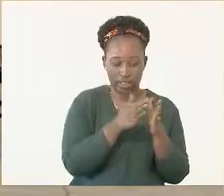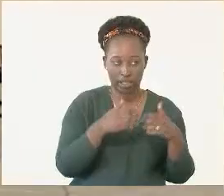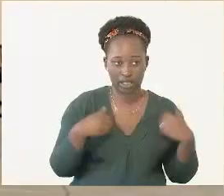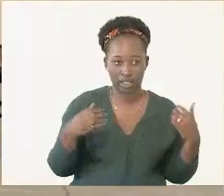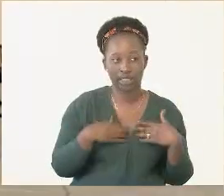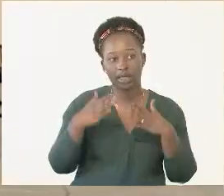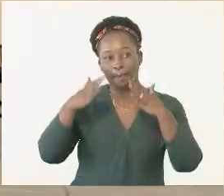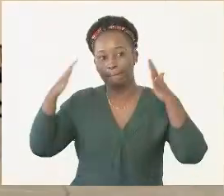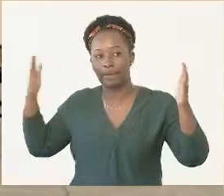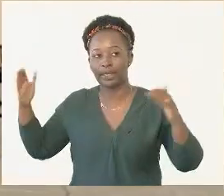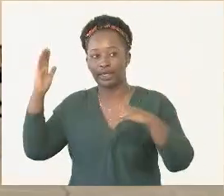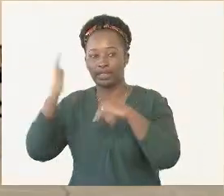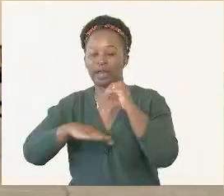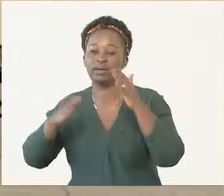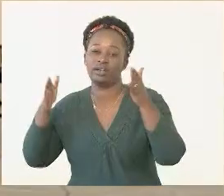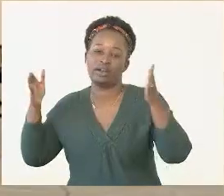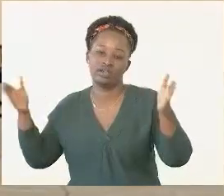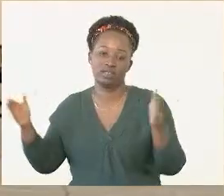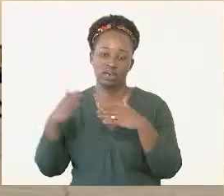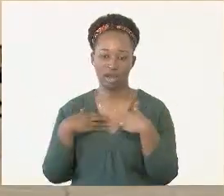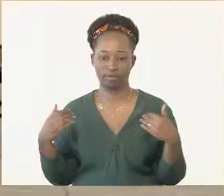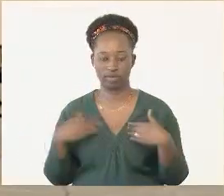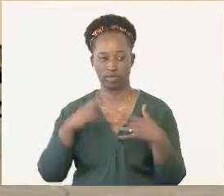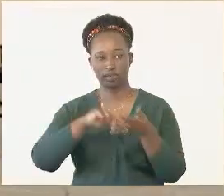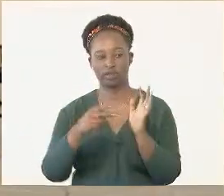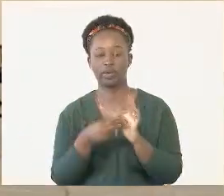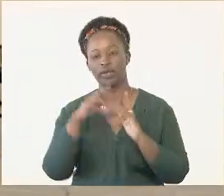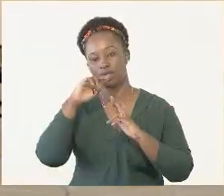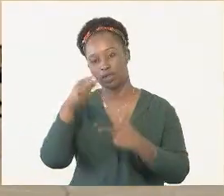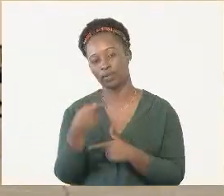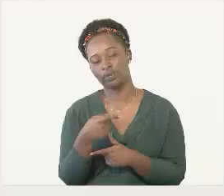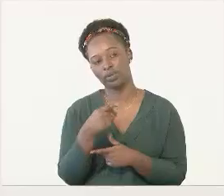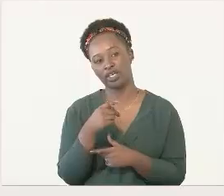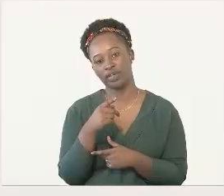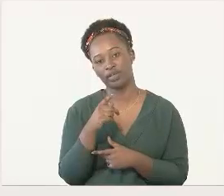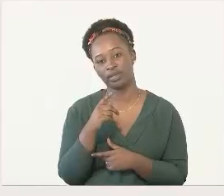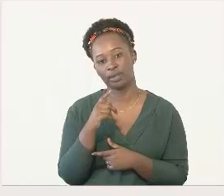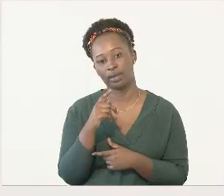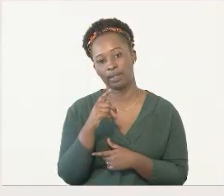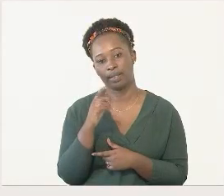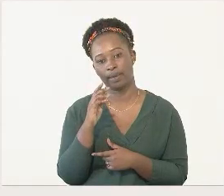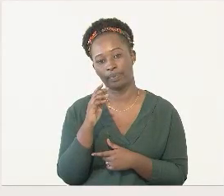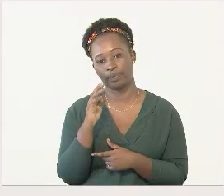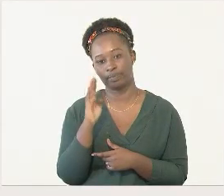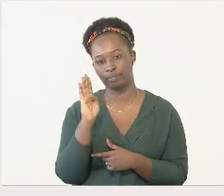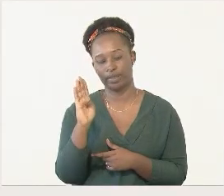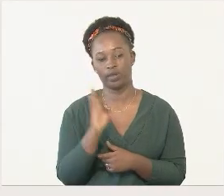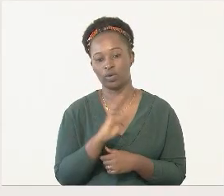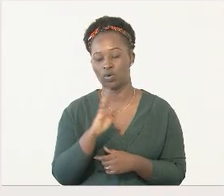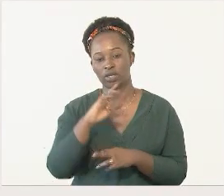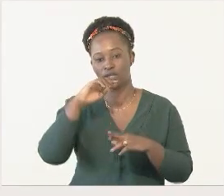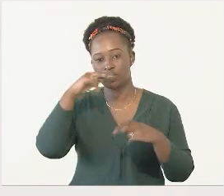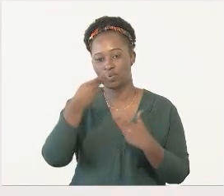of the large animals, all right? So it means the answer is B, because the answer